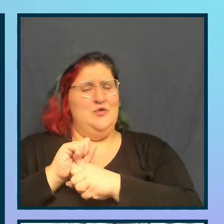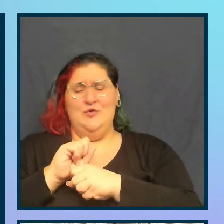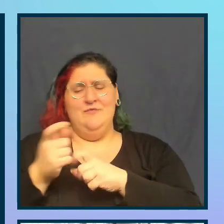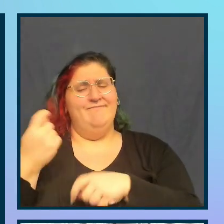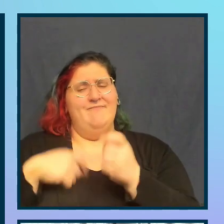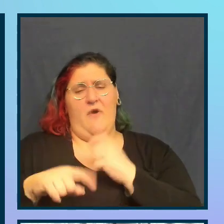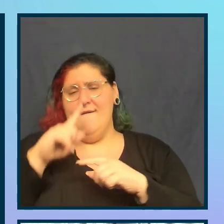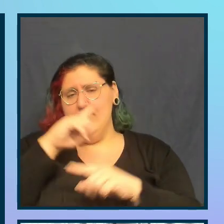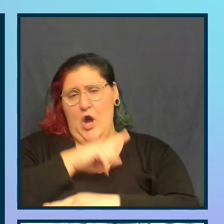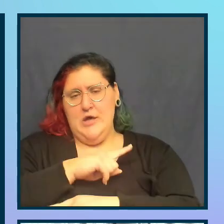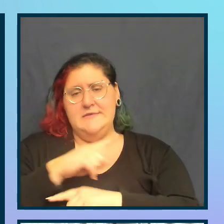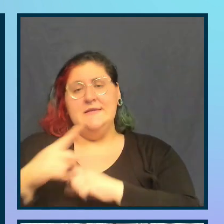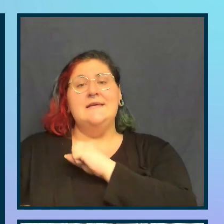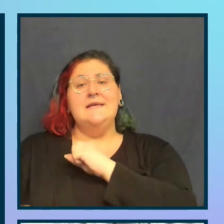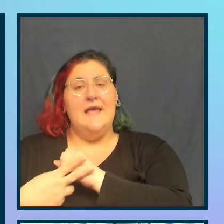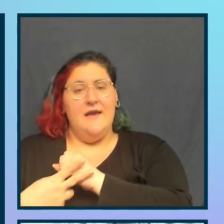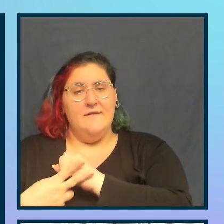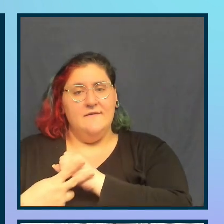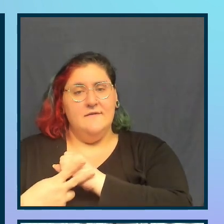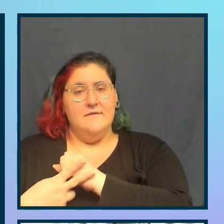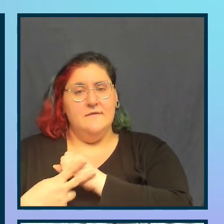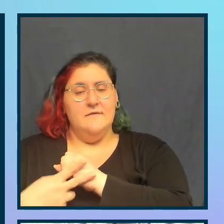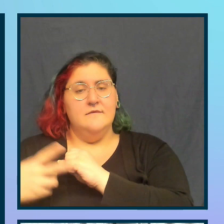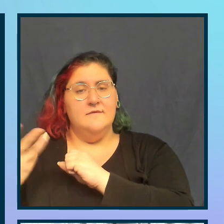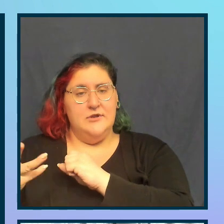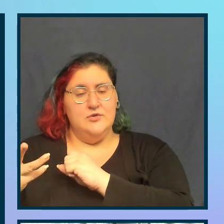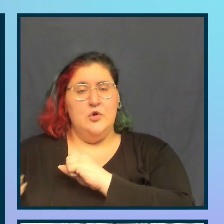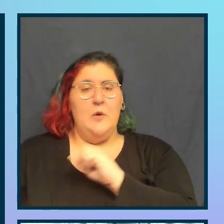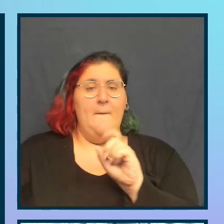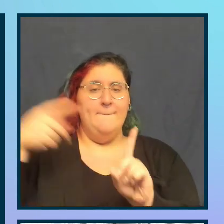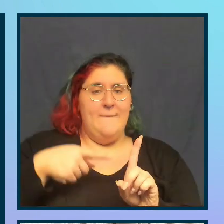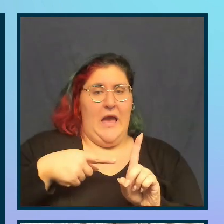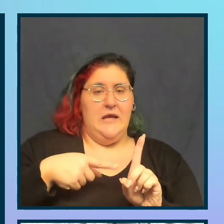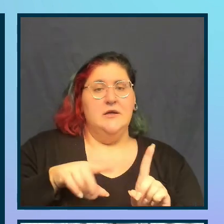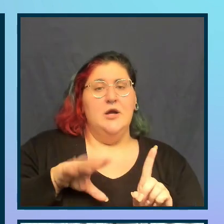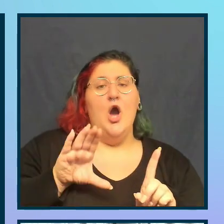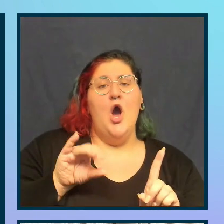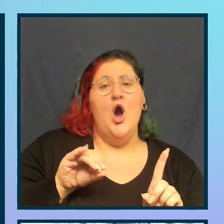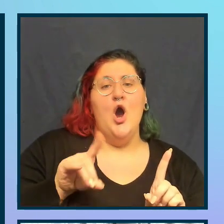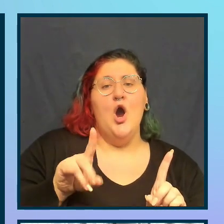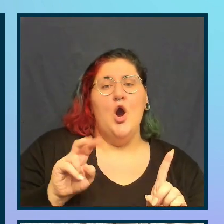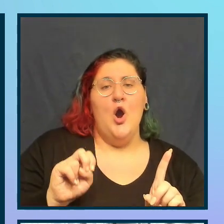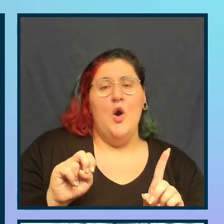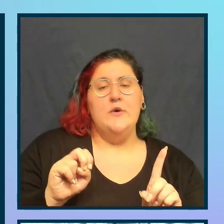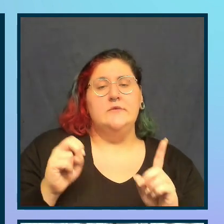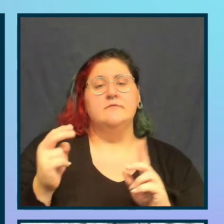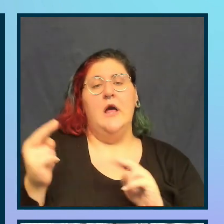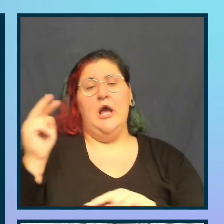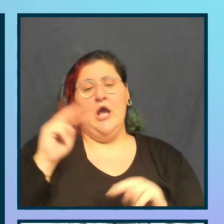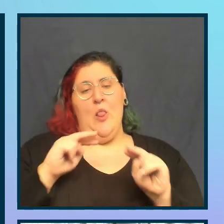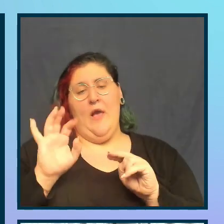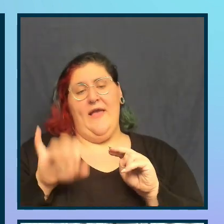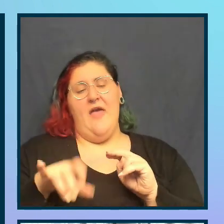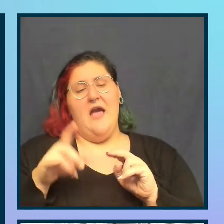that. Go back to my code. I can also look at this element, make sure that it's actually how I want it to be. So now I can